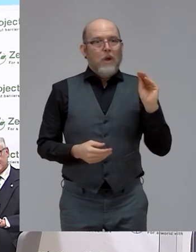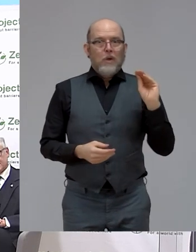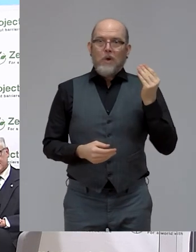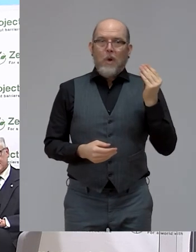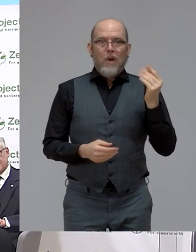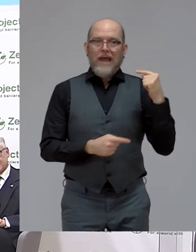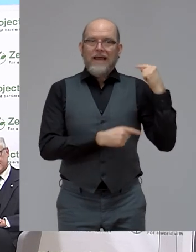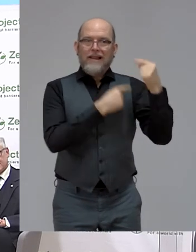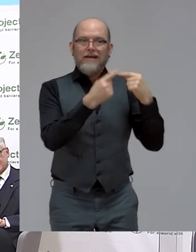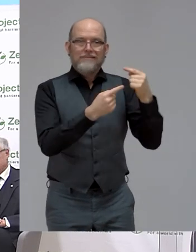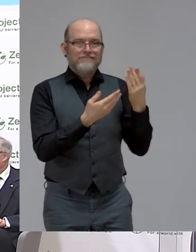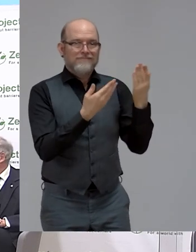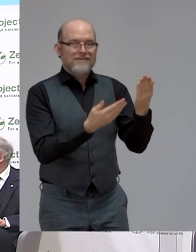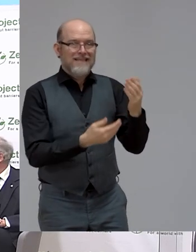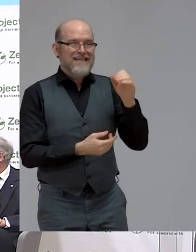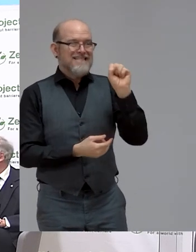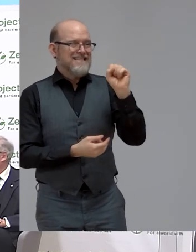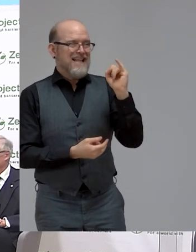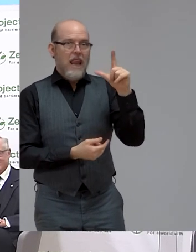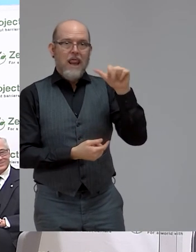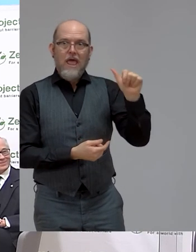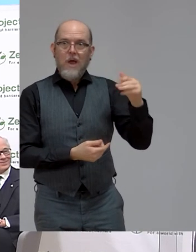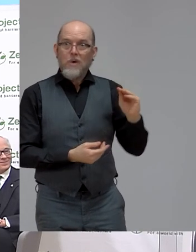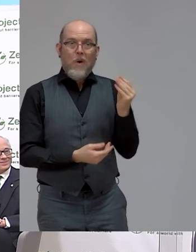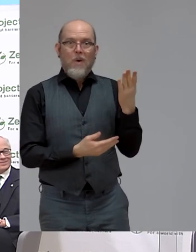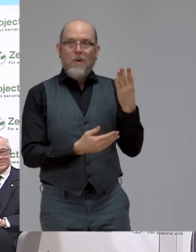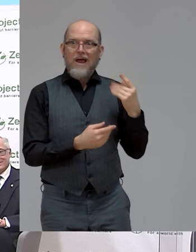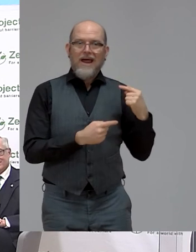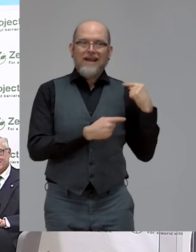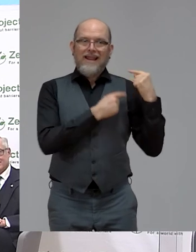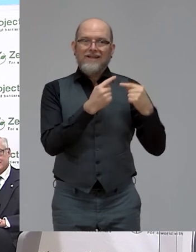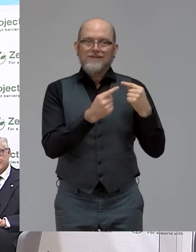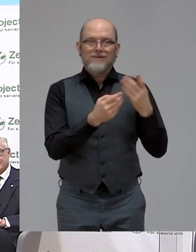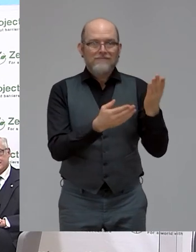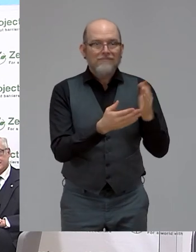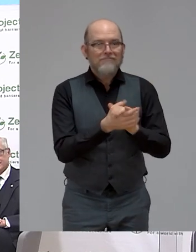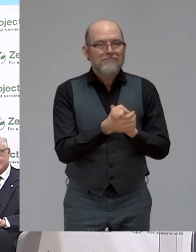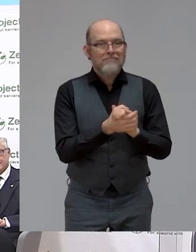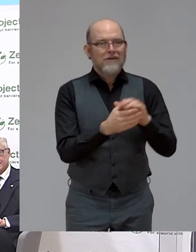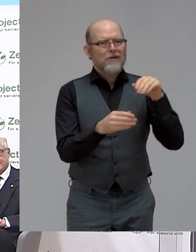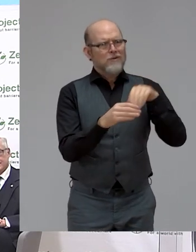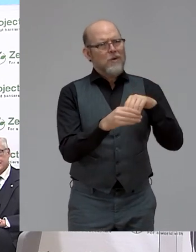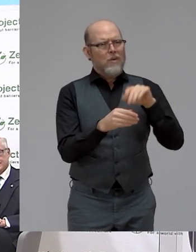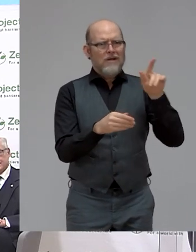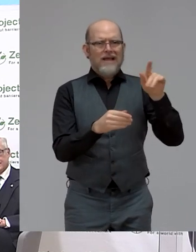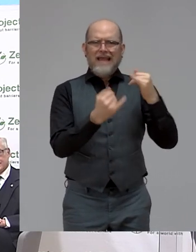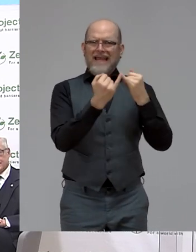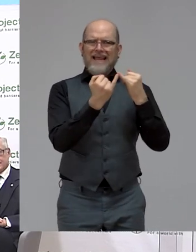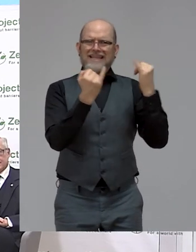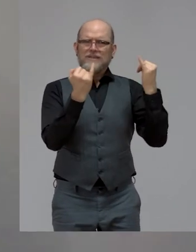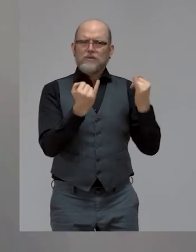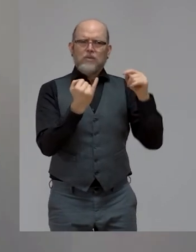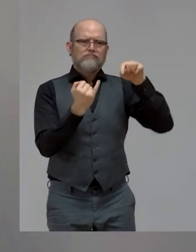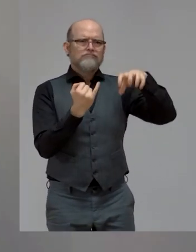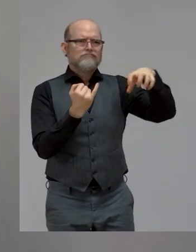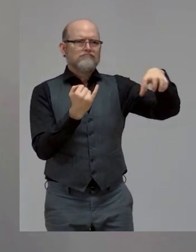see institution and the power of policymaking. And with Martin Essl, the power of business. This is a decade of collaboration. And